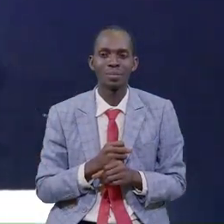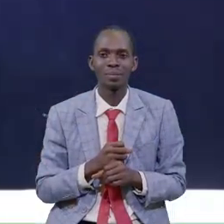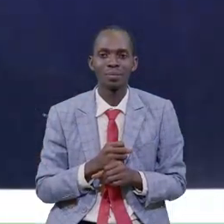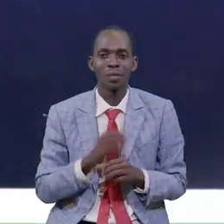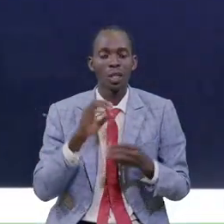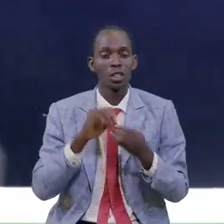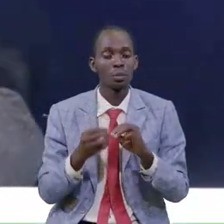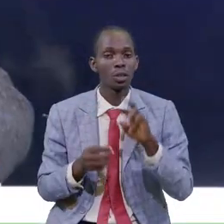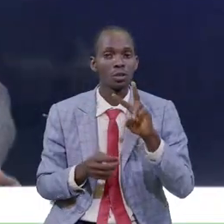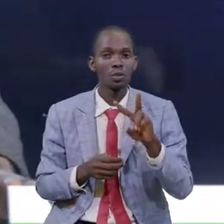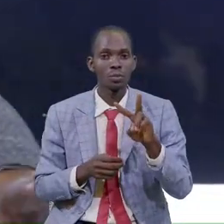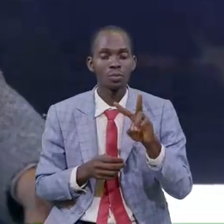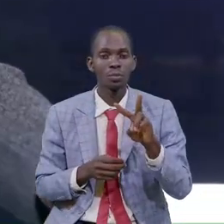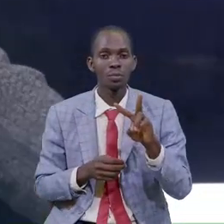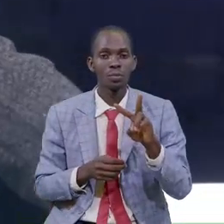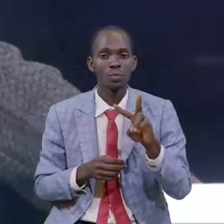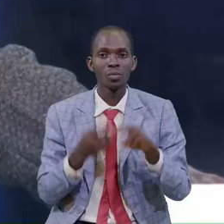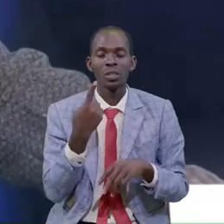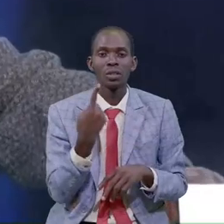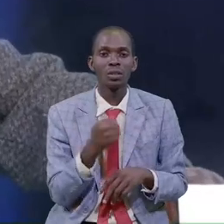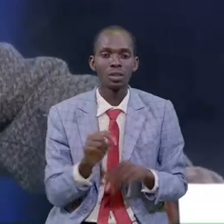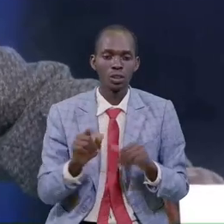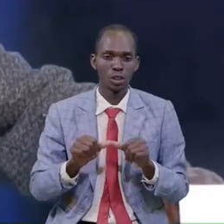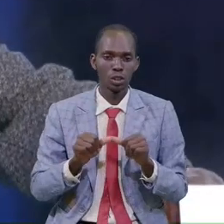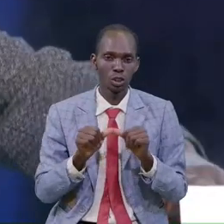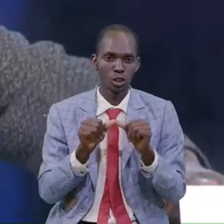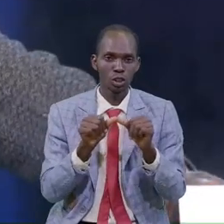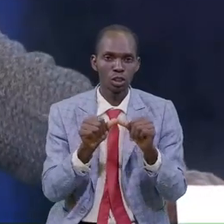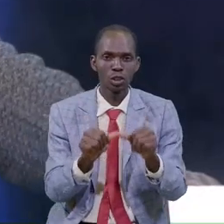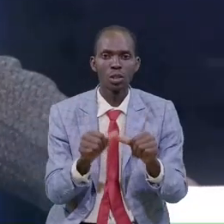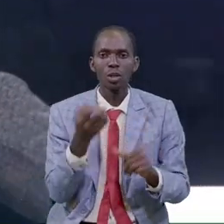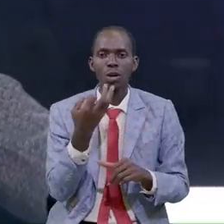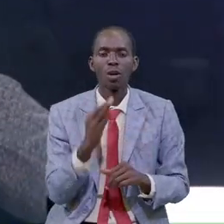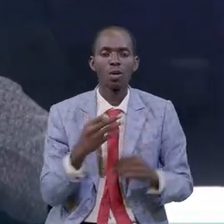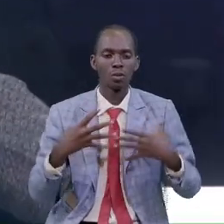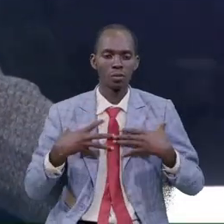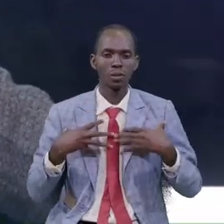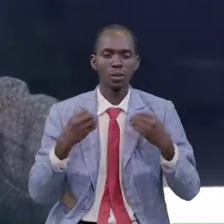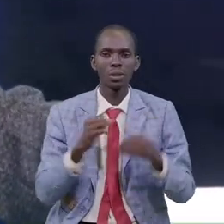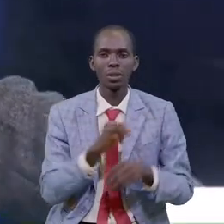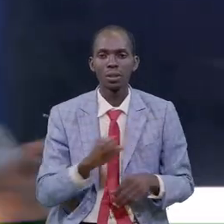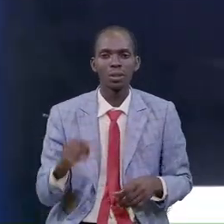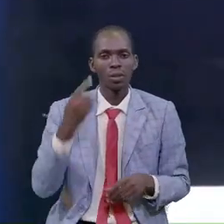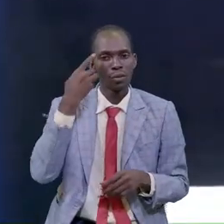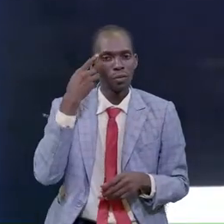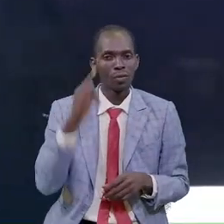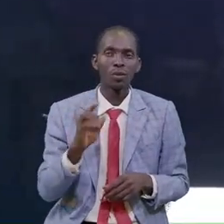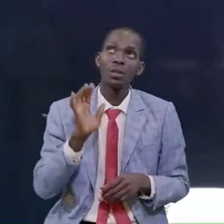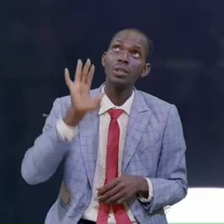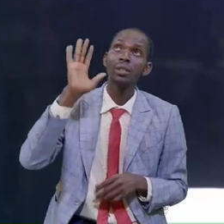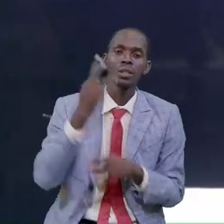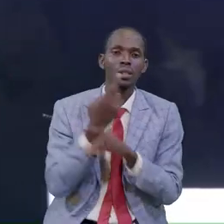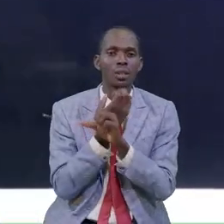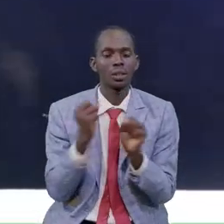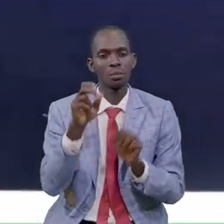partie. Number two is the continuity of healing for his redeemed people. La continuité de